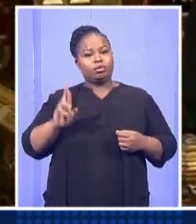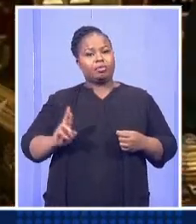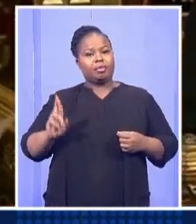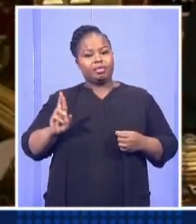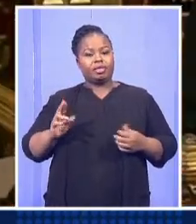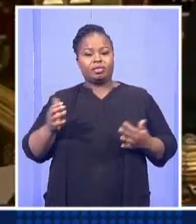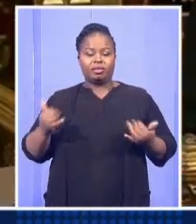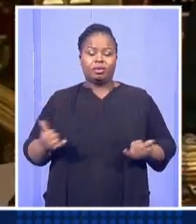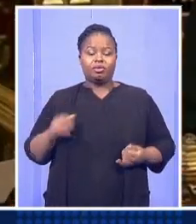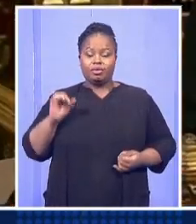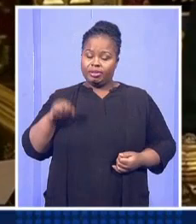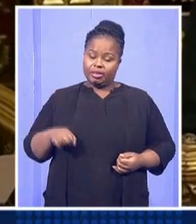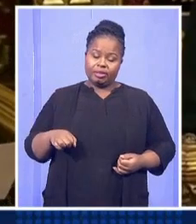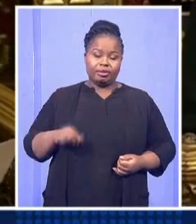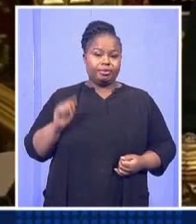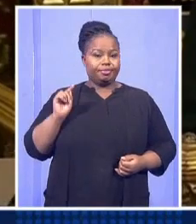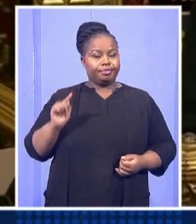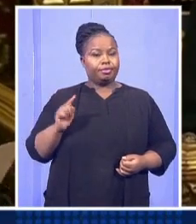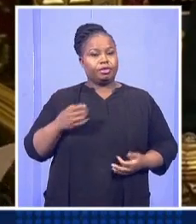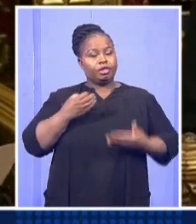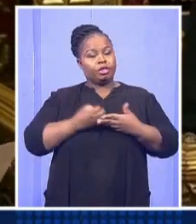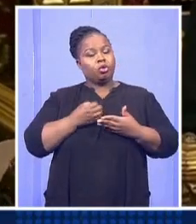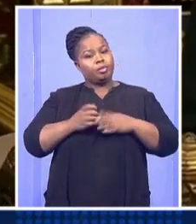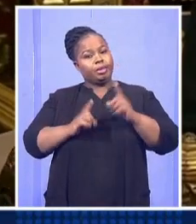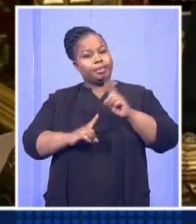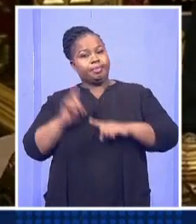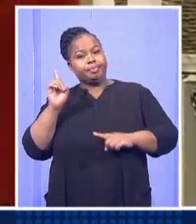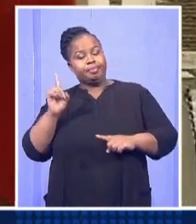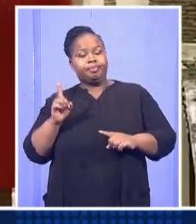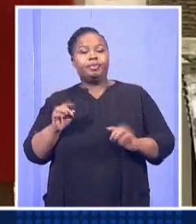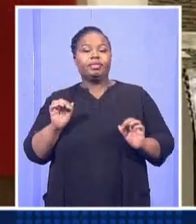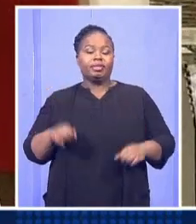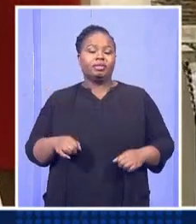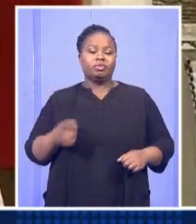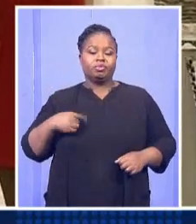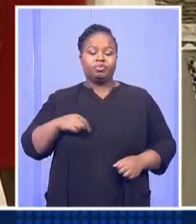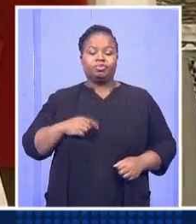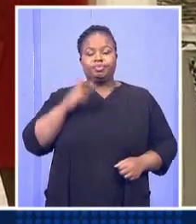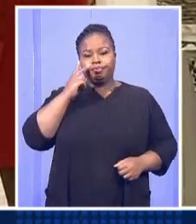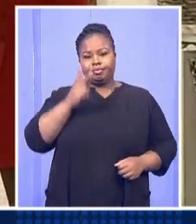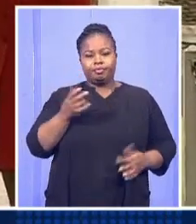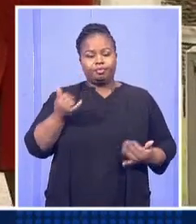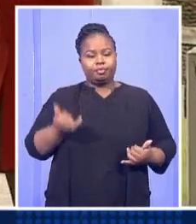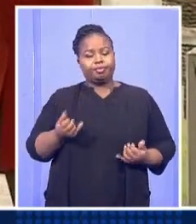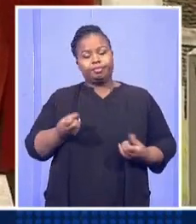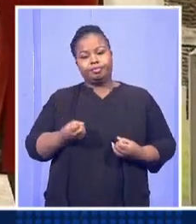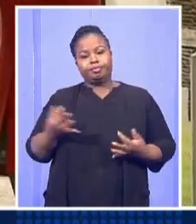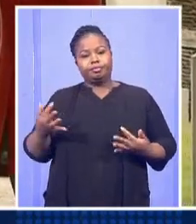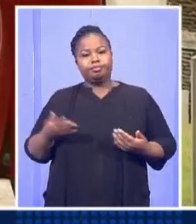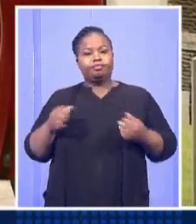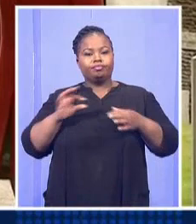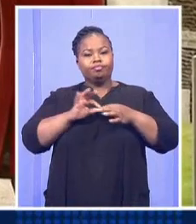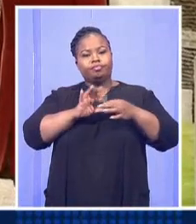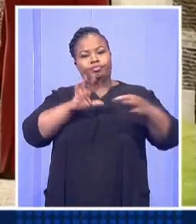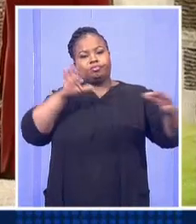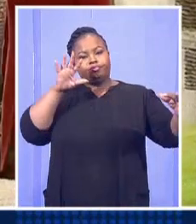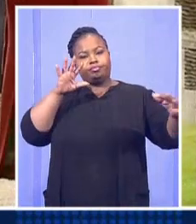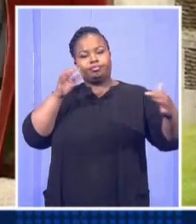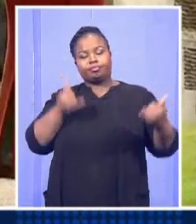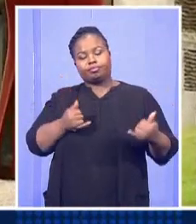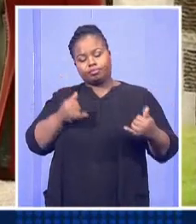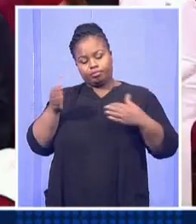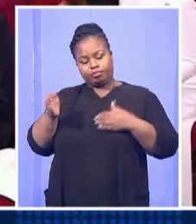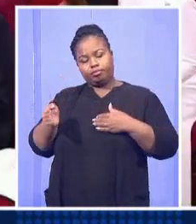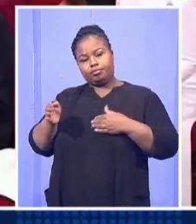much as this has been economically successful anyway, we have seen that the trend now is towards